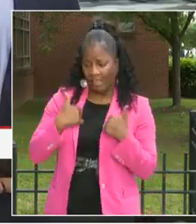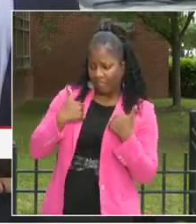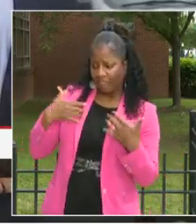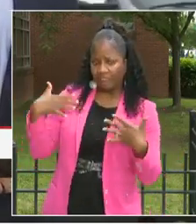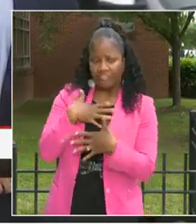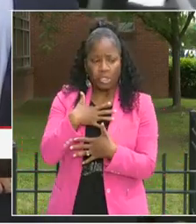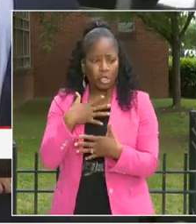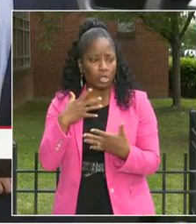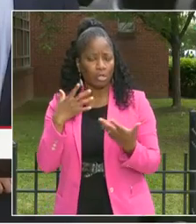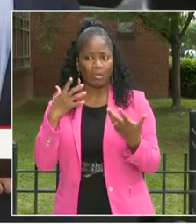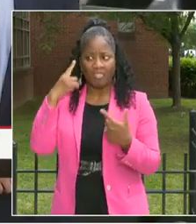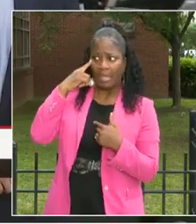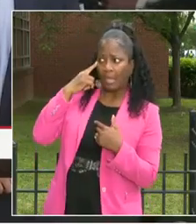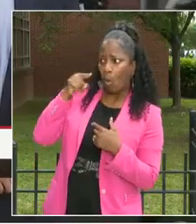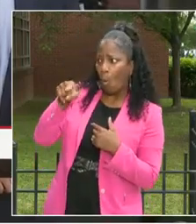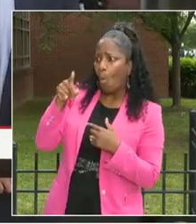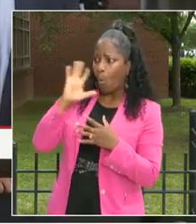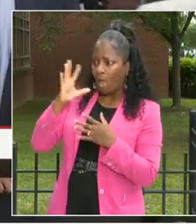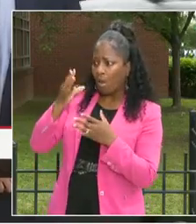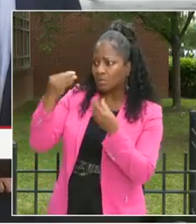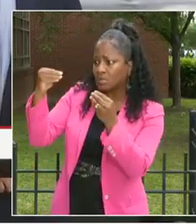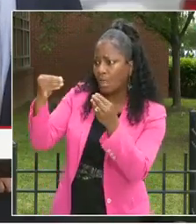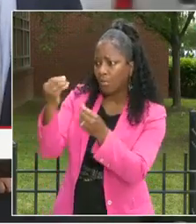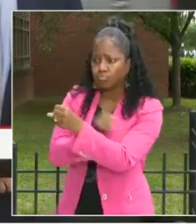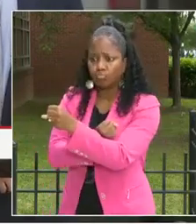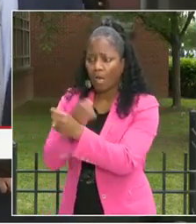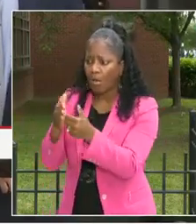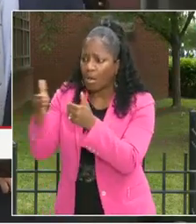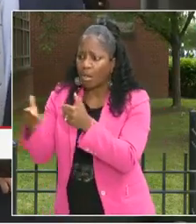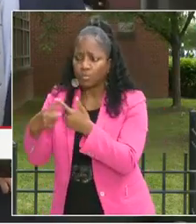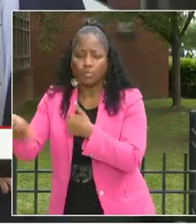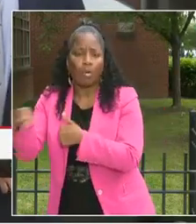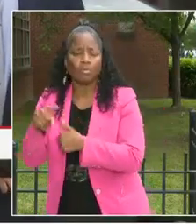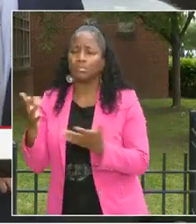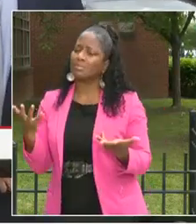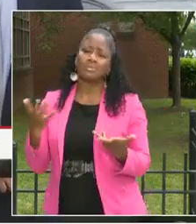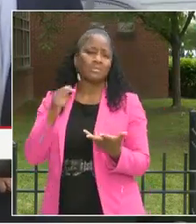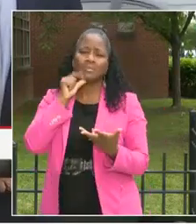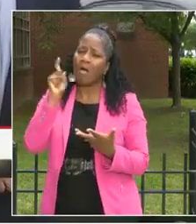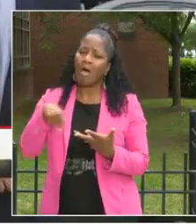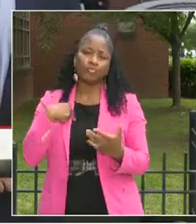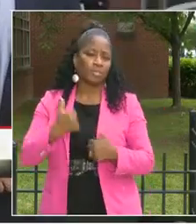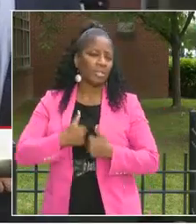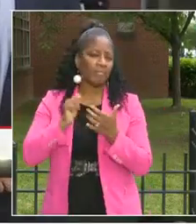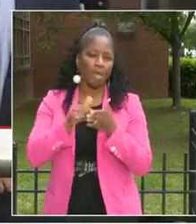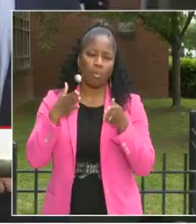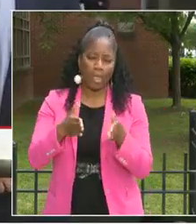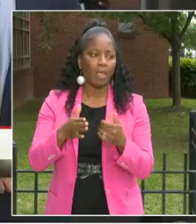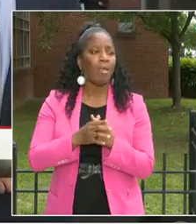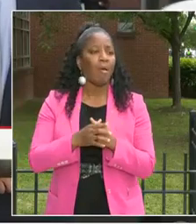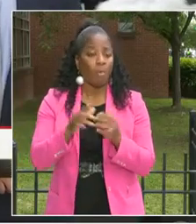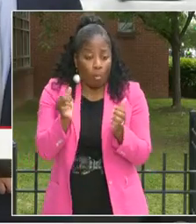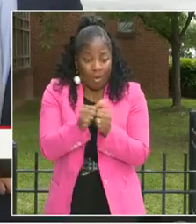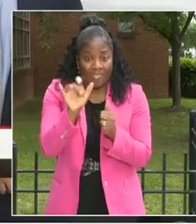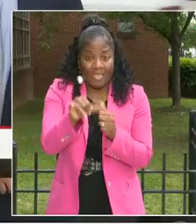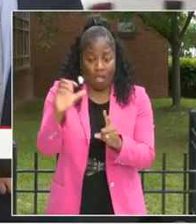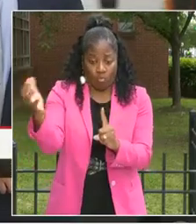apartment next door. As a byproduct of our efforts in this investigation, our city is a little bit safer